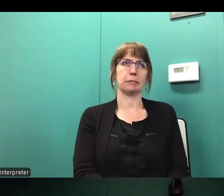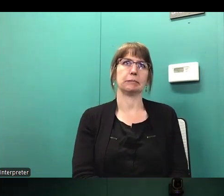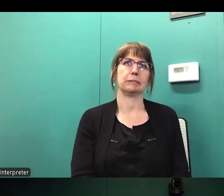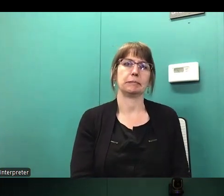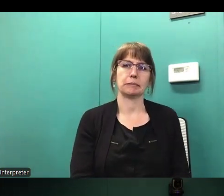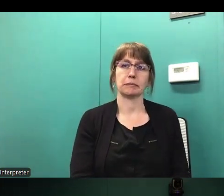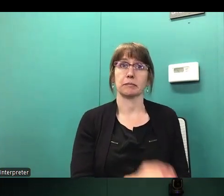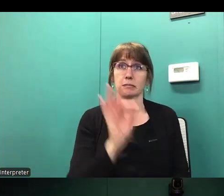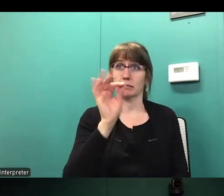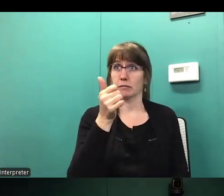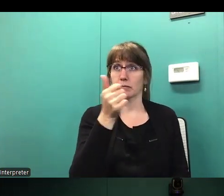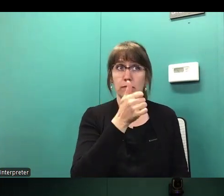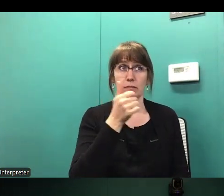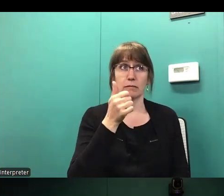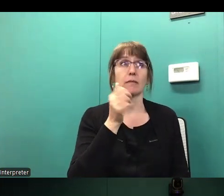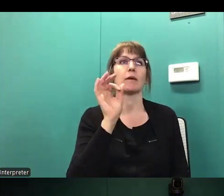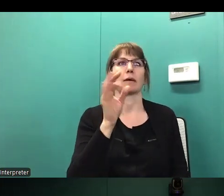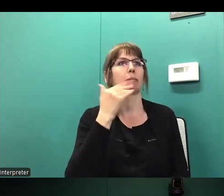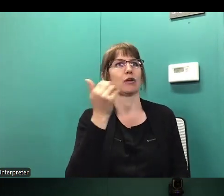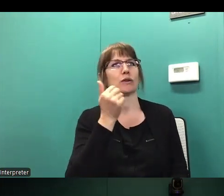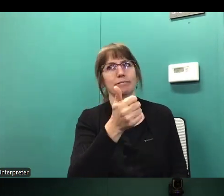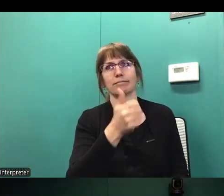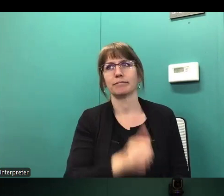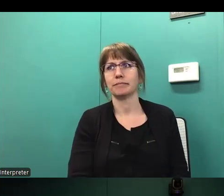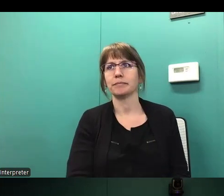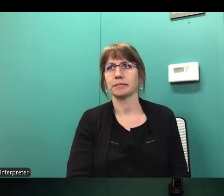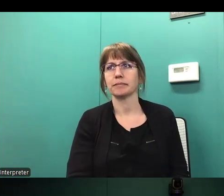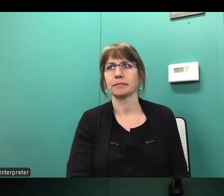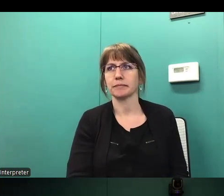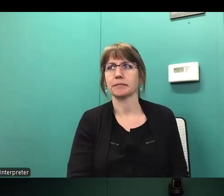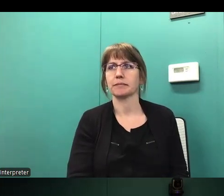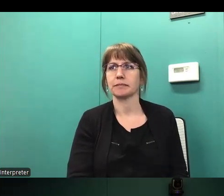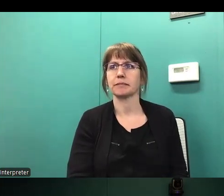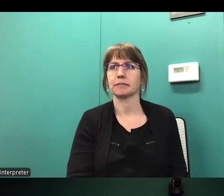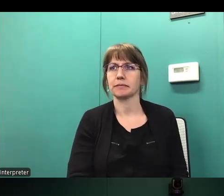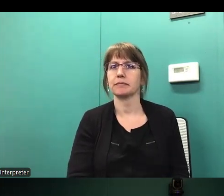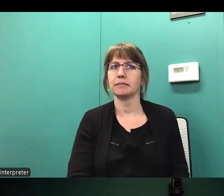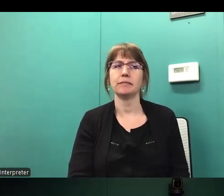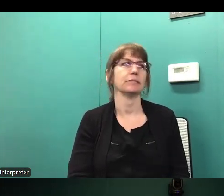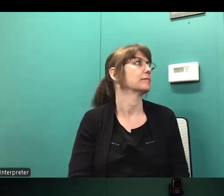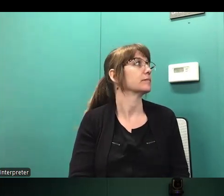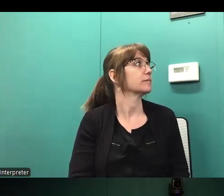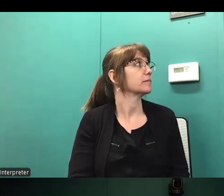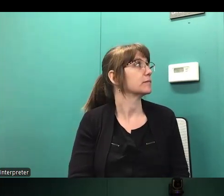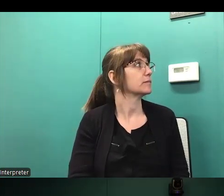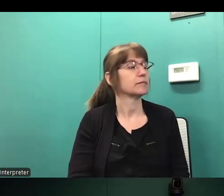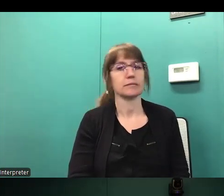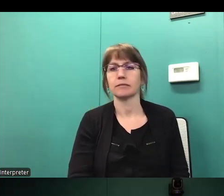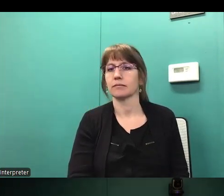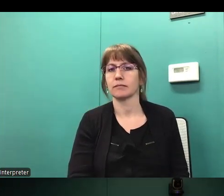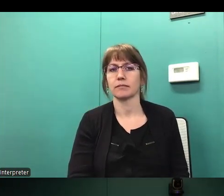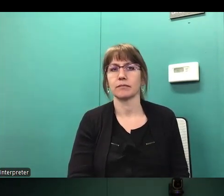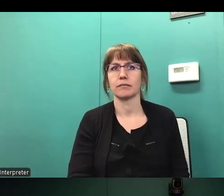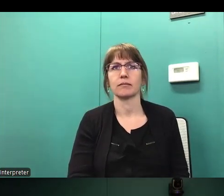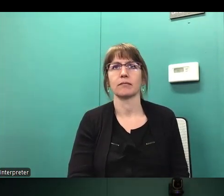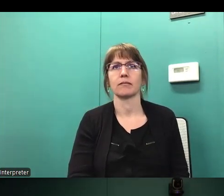Is that better? Yeah, that's A little bit. Okay. Thanks for letting me know that information. Okay.